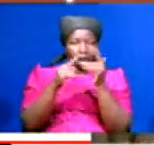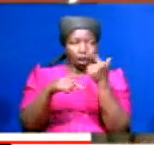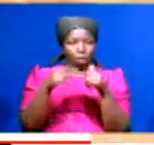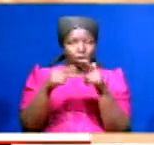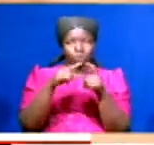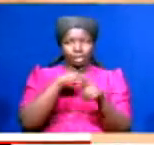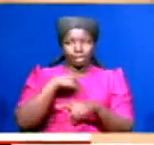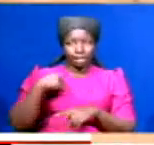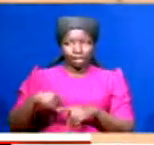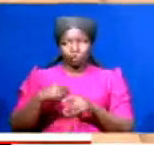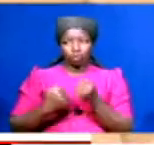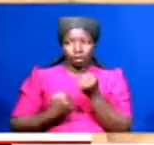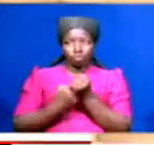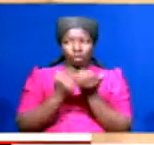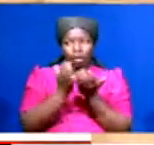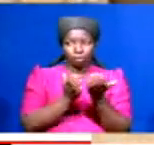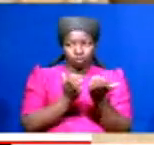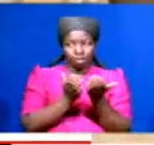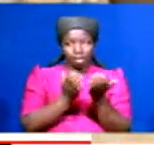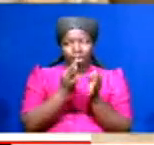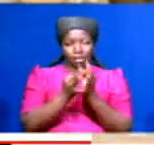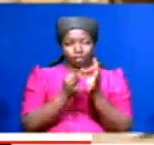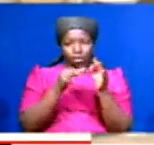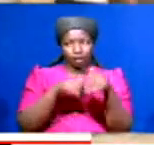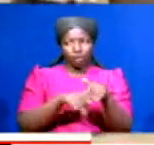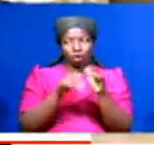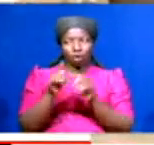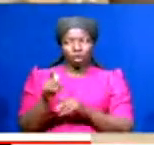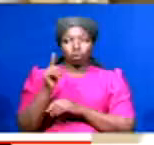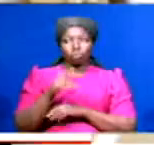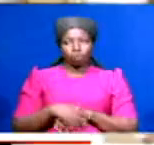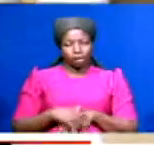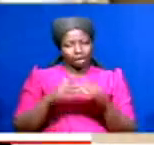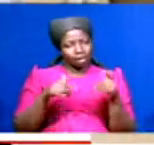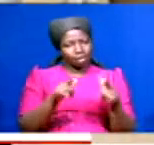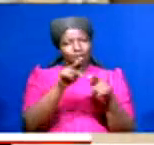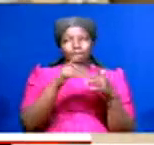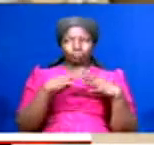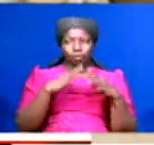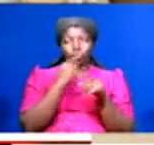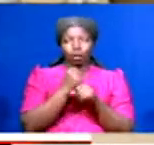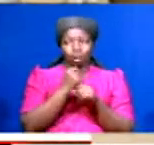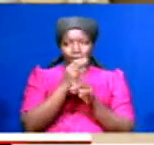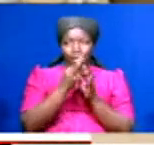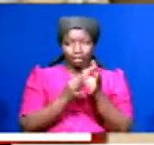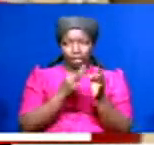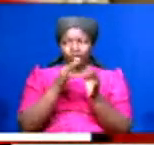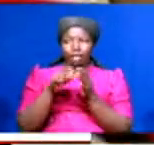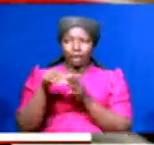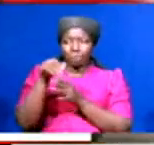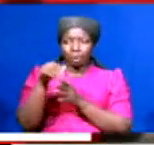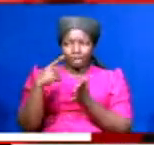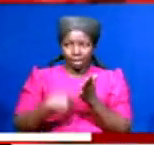the business so long as they operate within the law. Acha watu wafanye kazi kwa kama wanafanya wanalipa ushuru